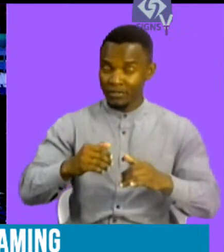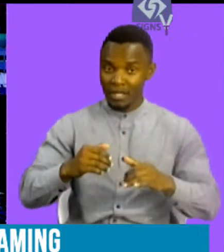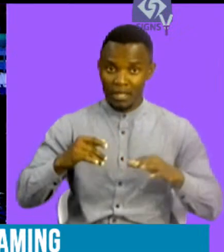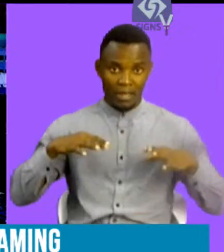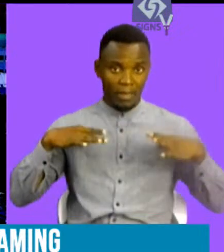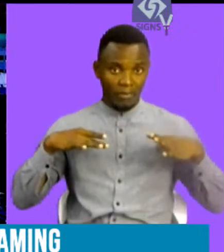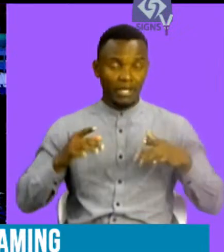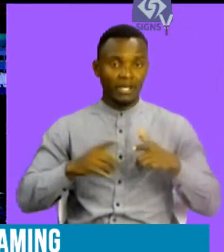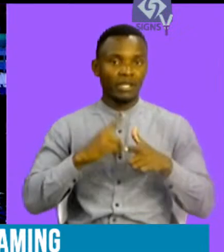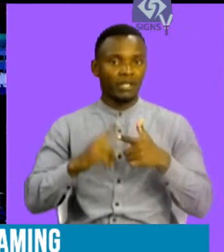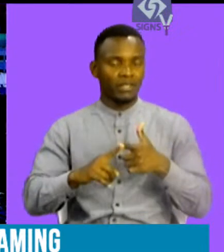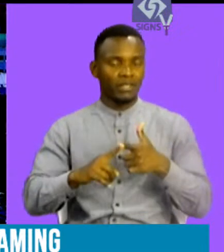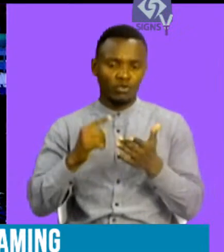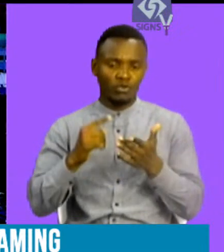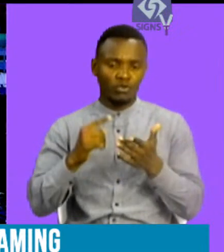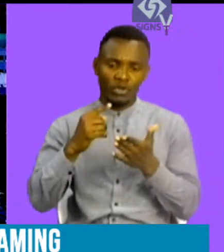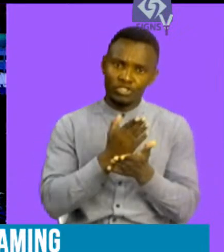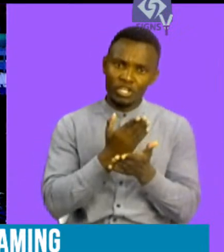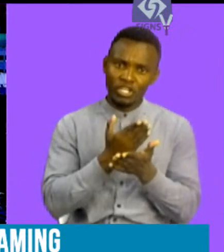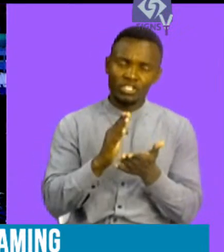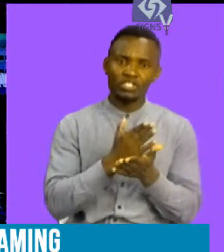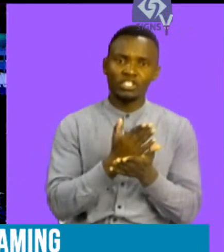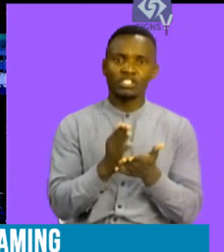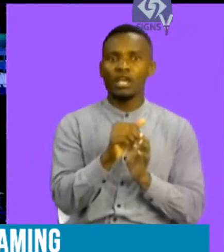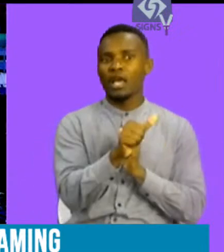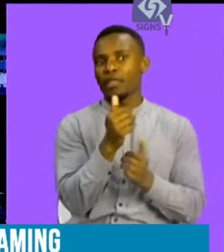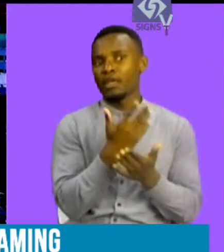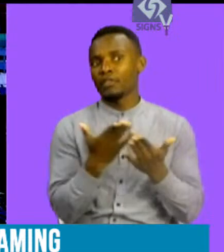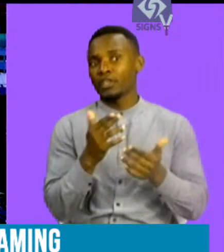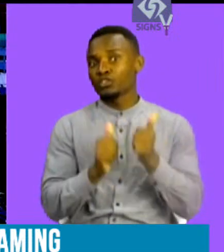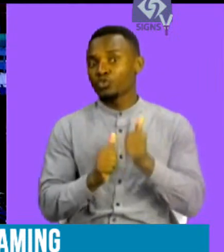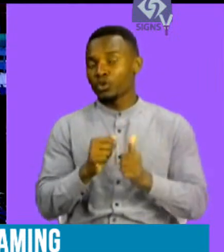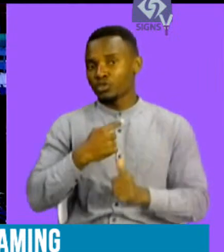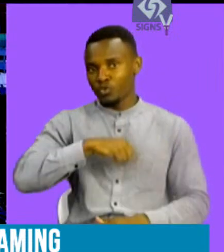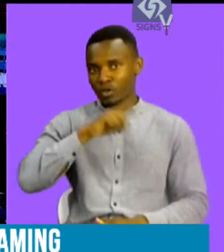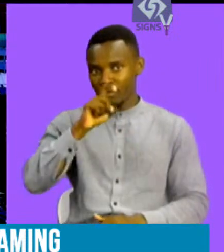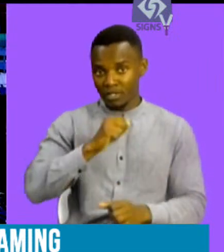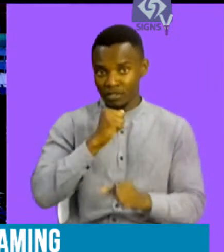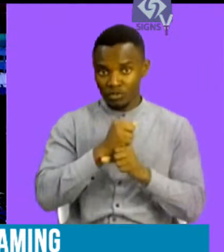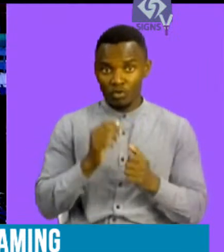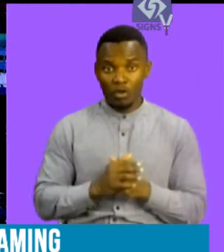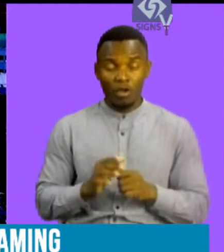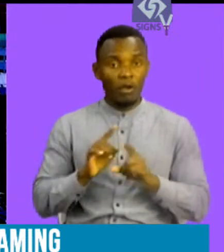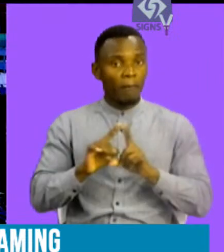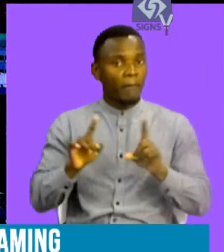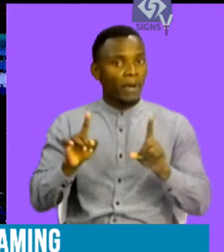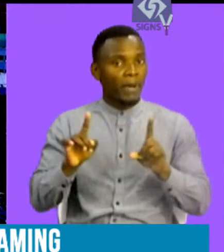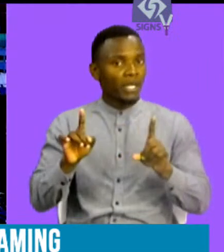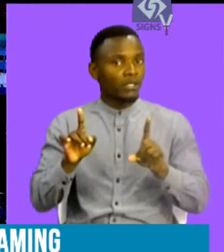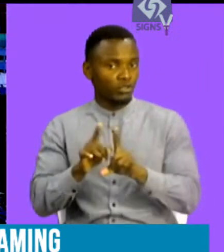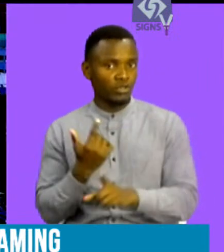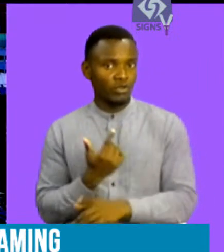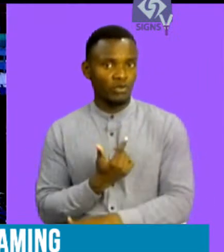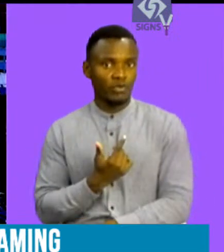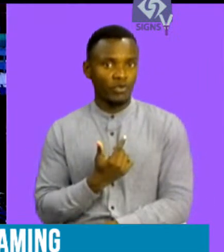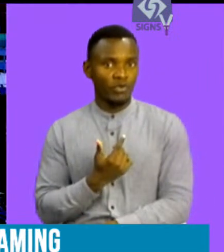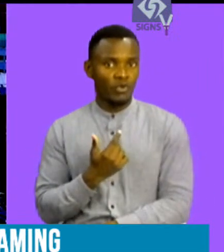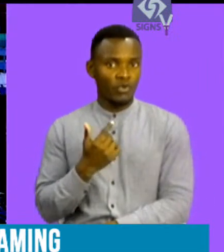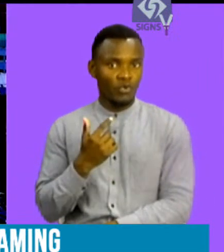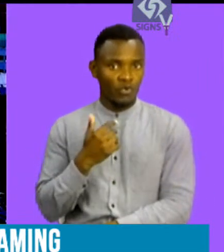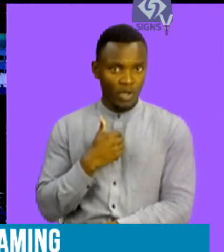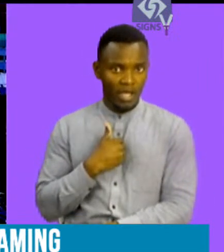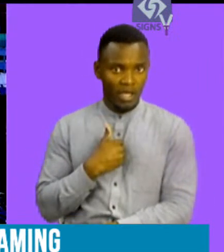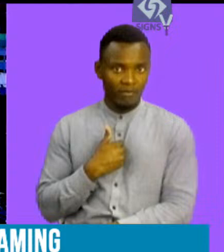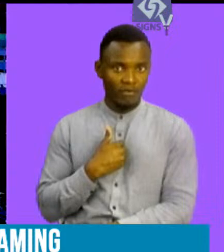able to share some of the other things that need to be done, but also not being adamant that there is still a